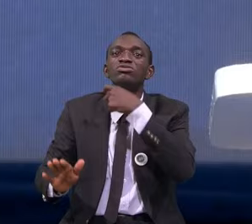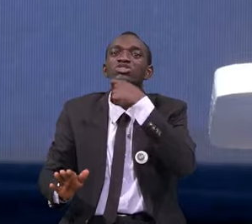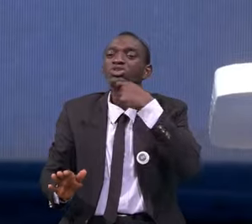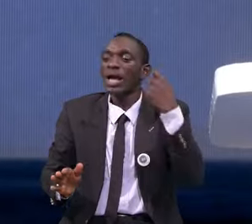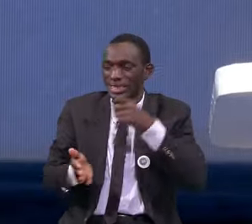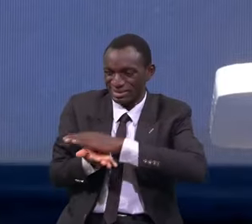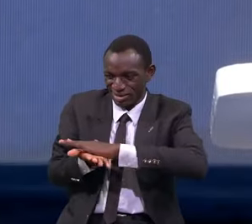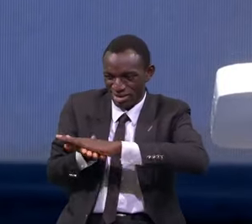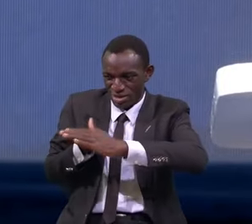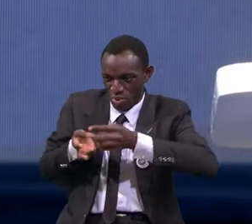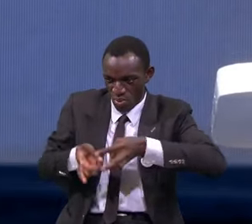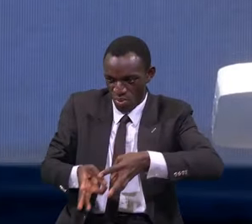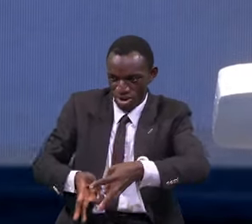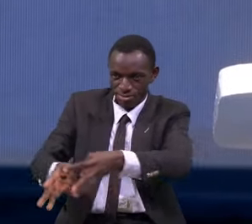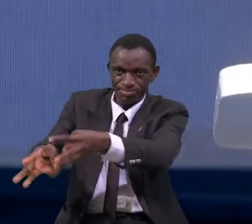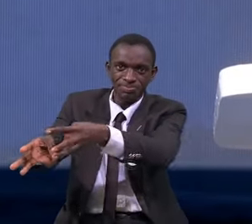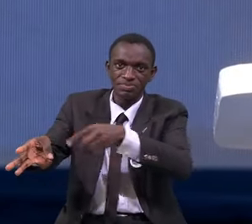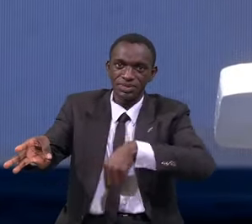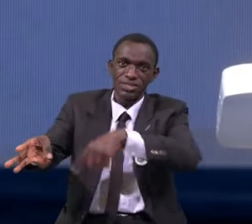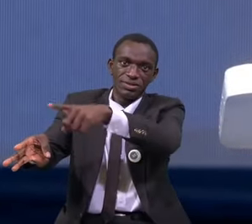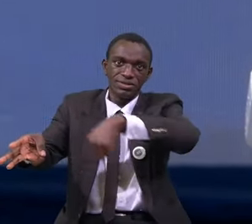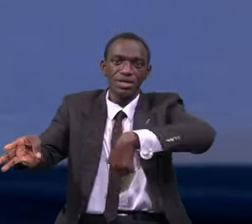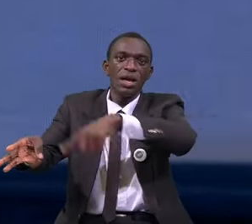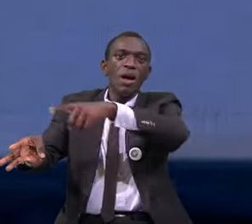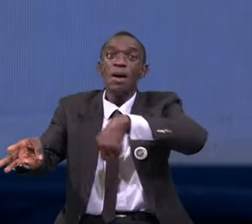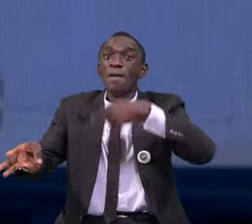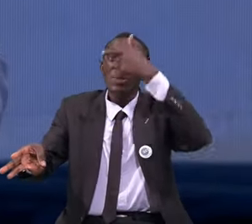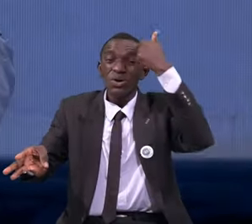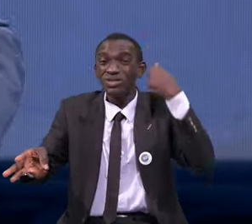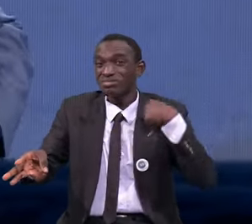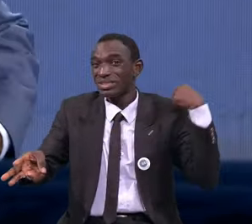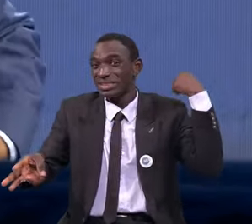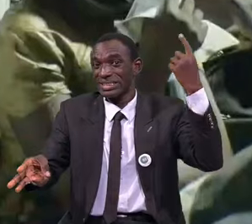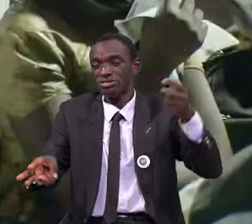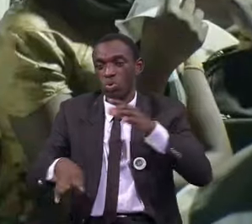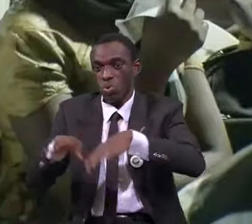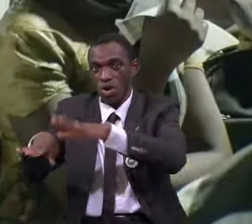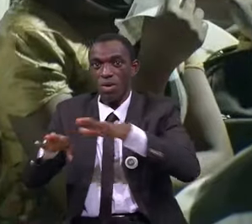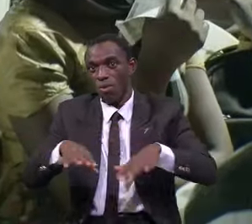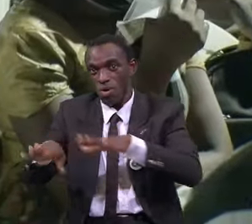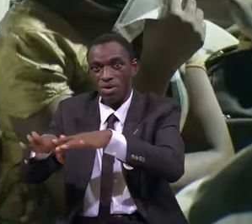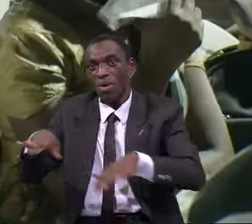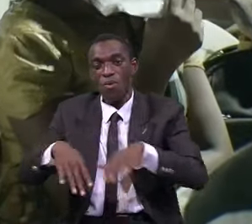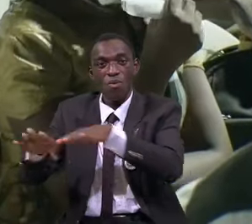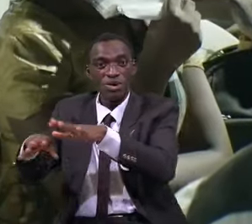clean, clear path there because you have been walking there every time.